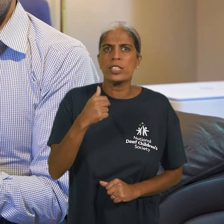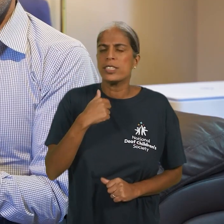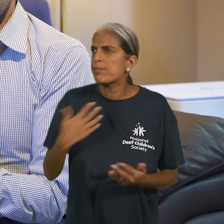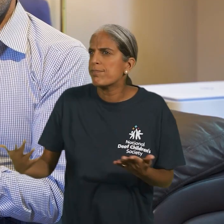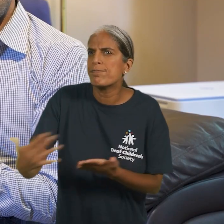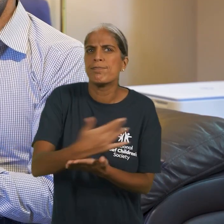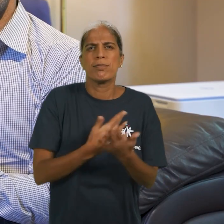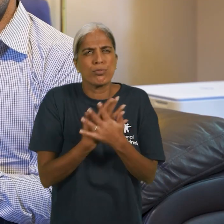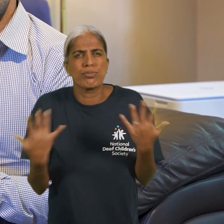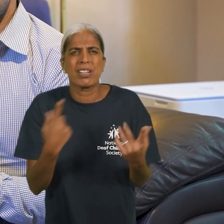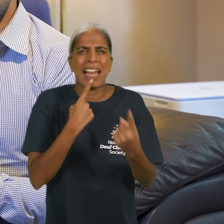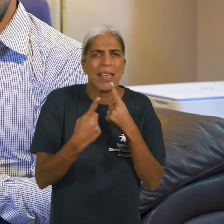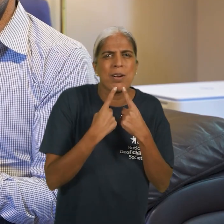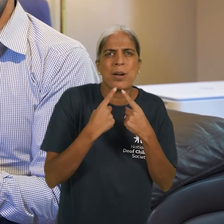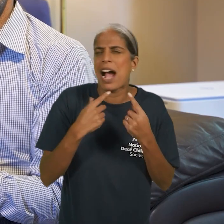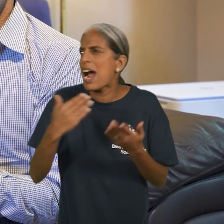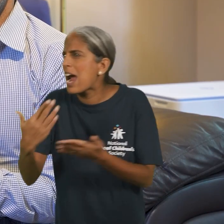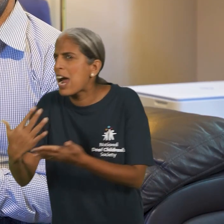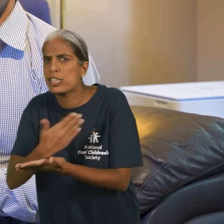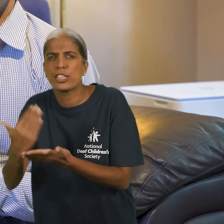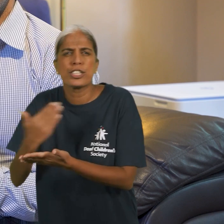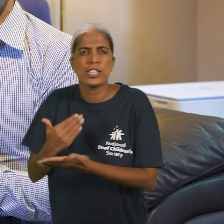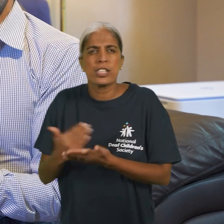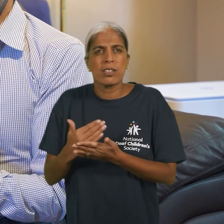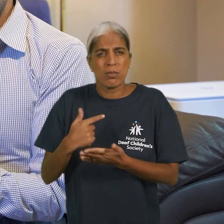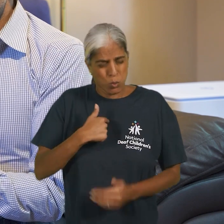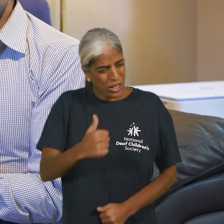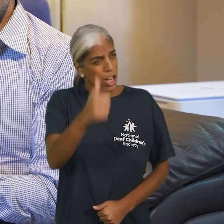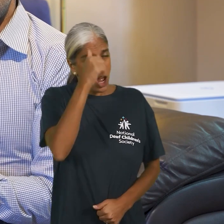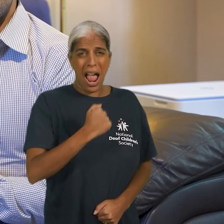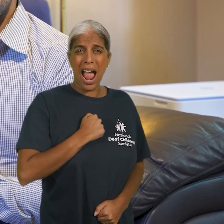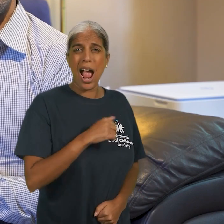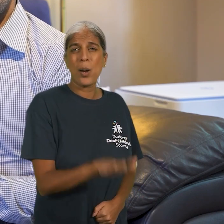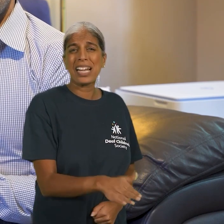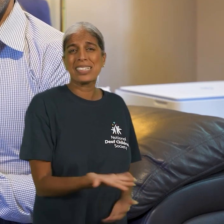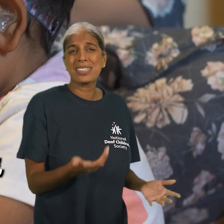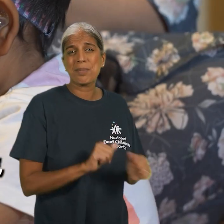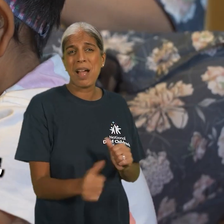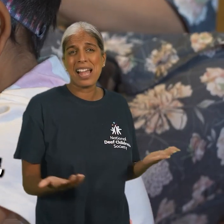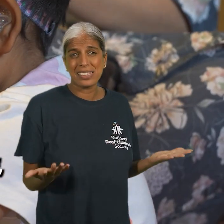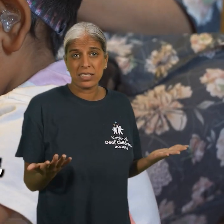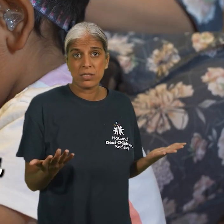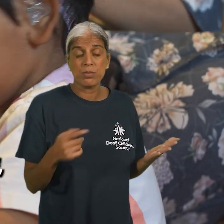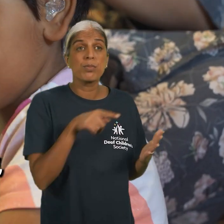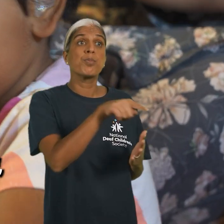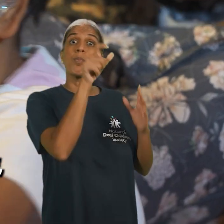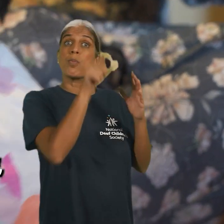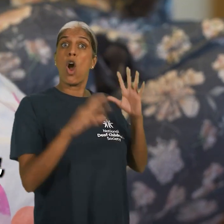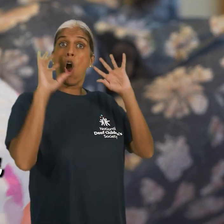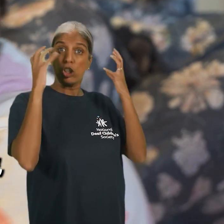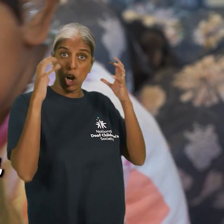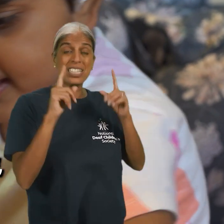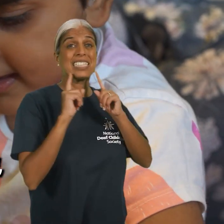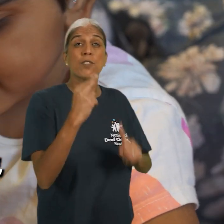equip yourself with as much information as possible. We know our kids best. So the audiologist, teacher